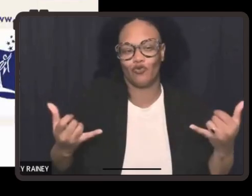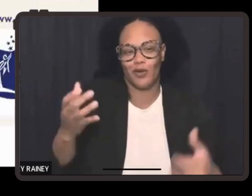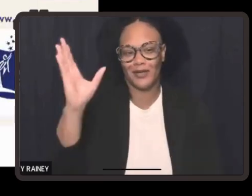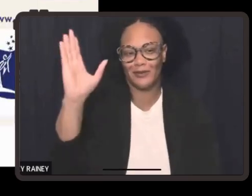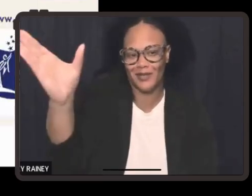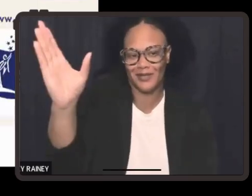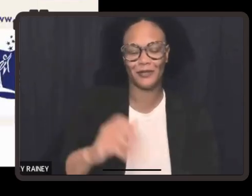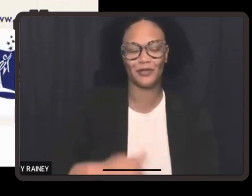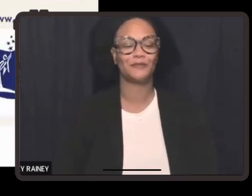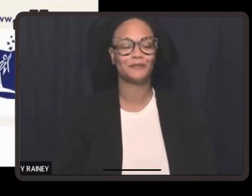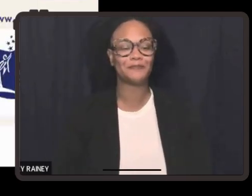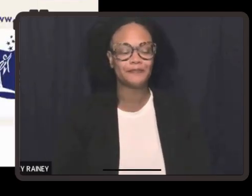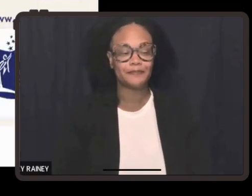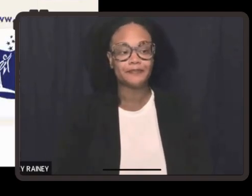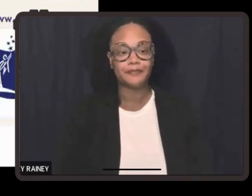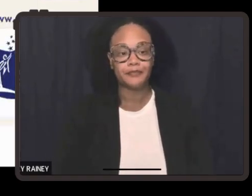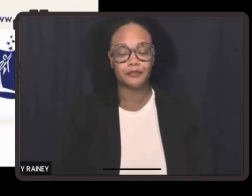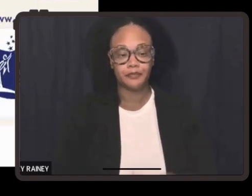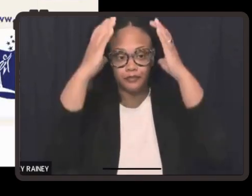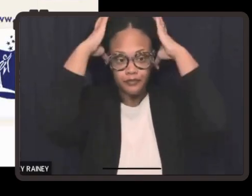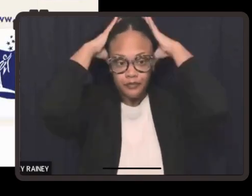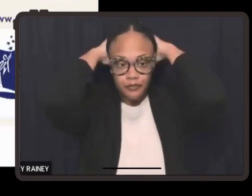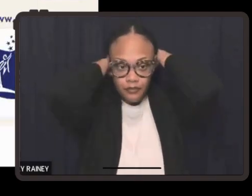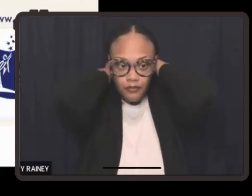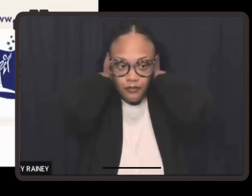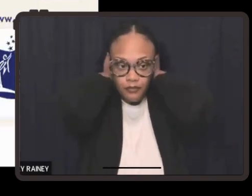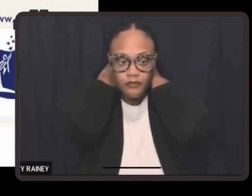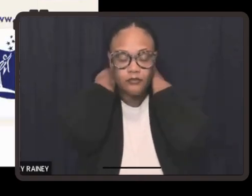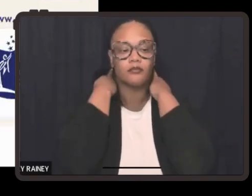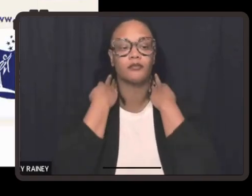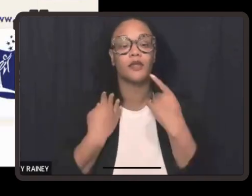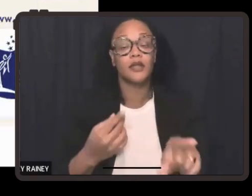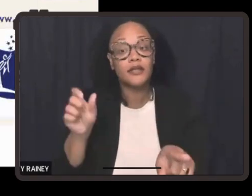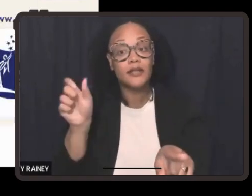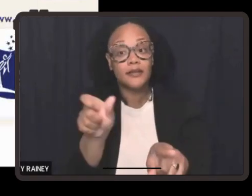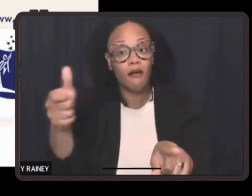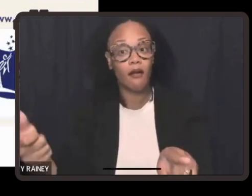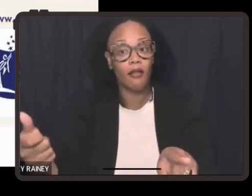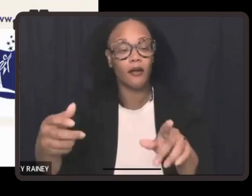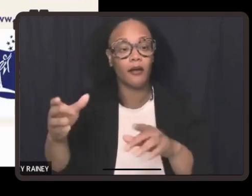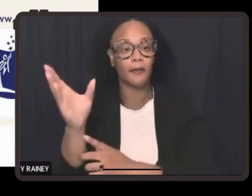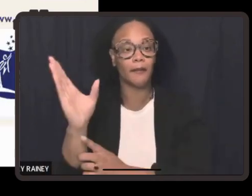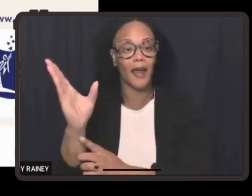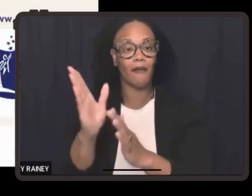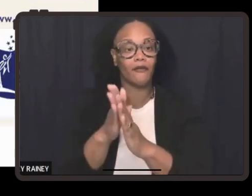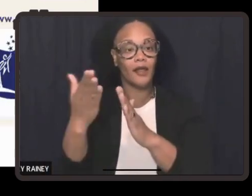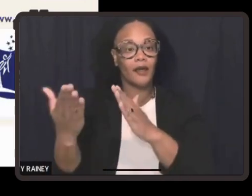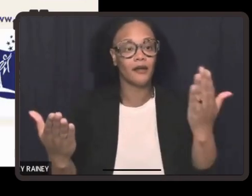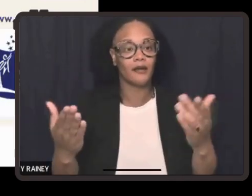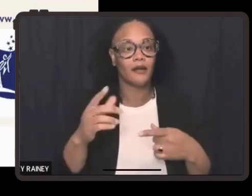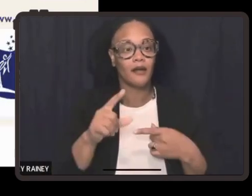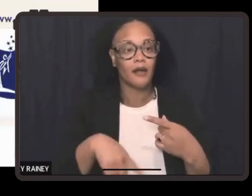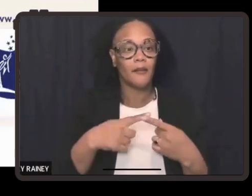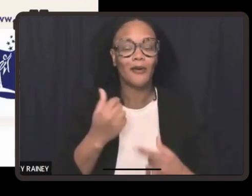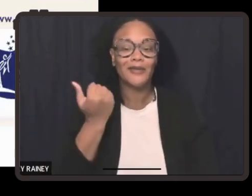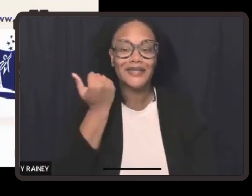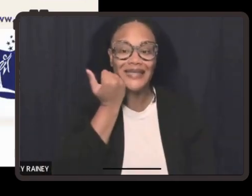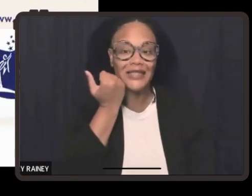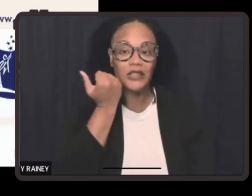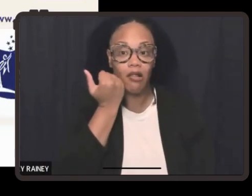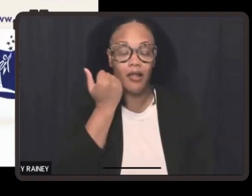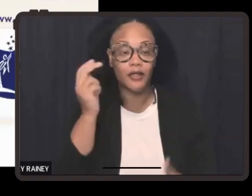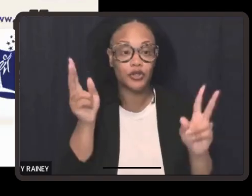So, another pamphlet, it's on dental, because dental problems were also among the top issues